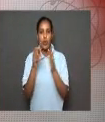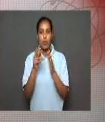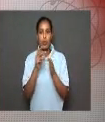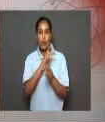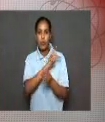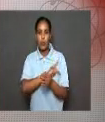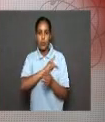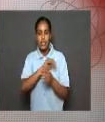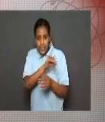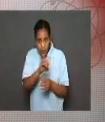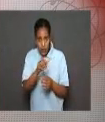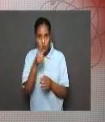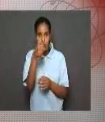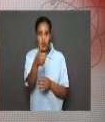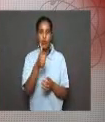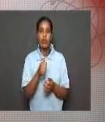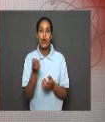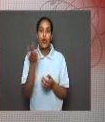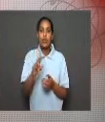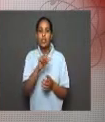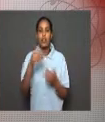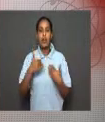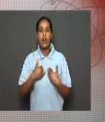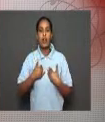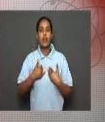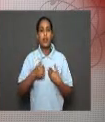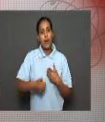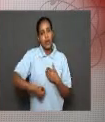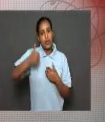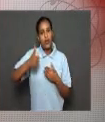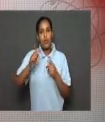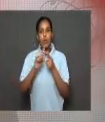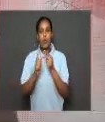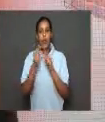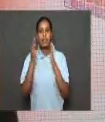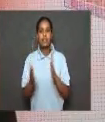similar to their own, or that have a particular polarity.